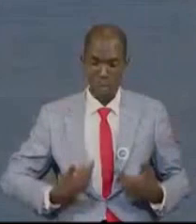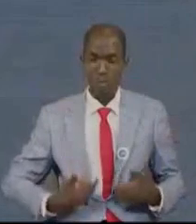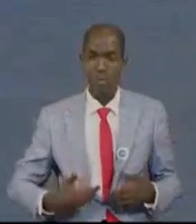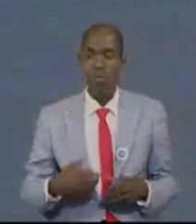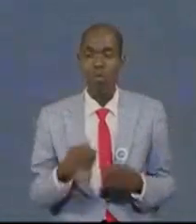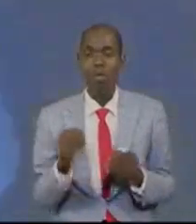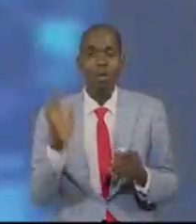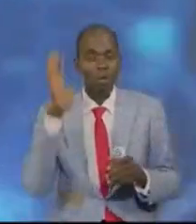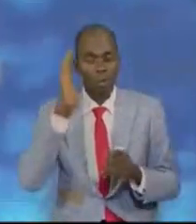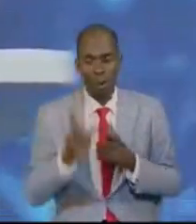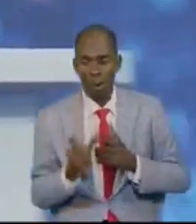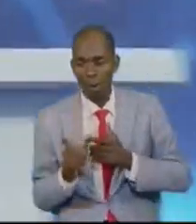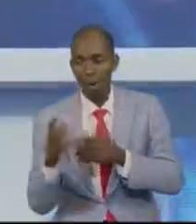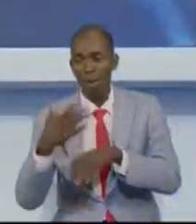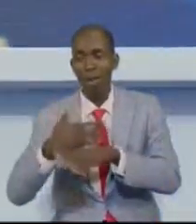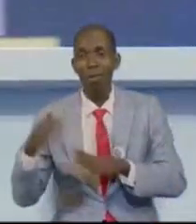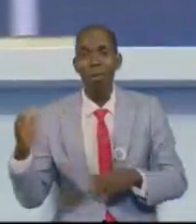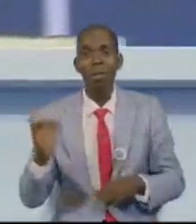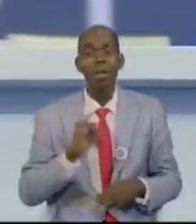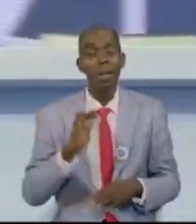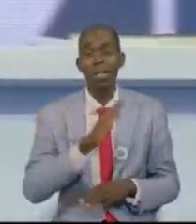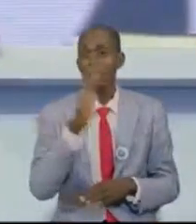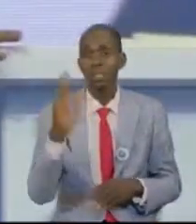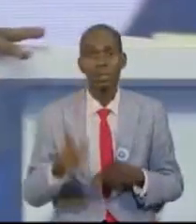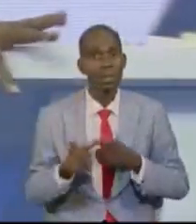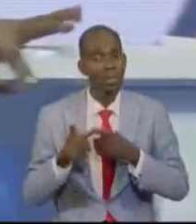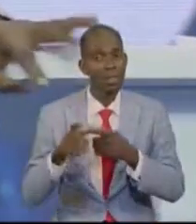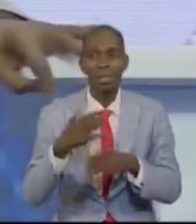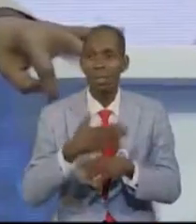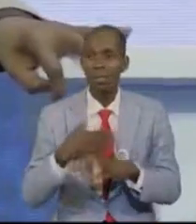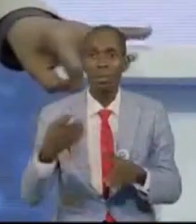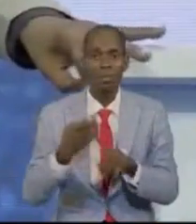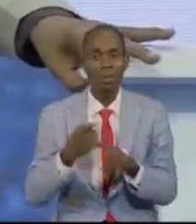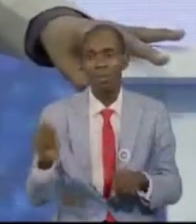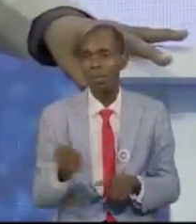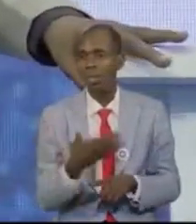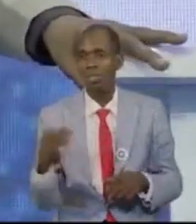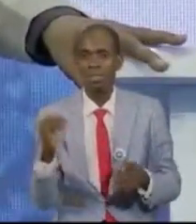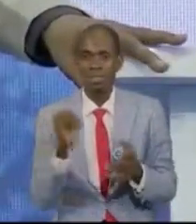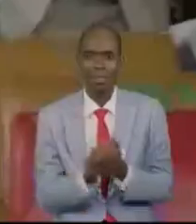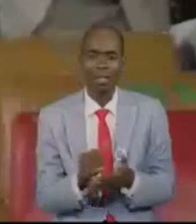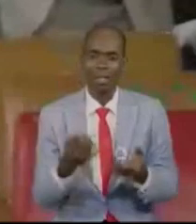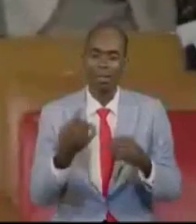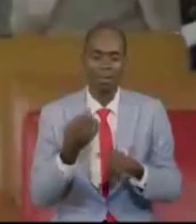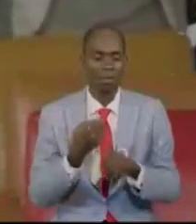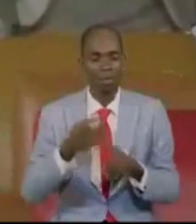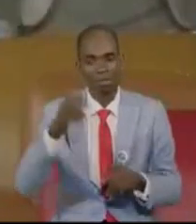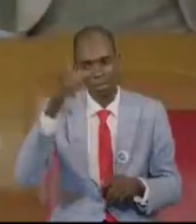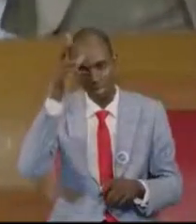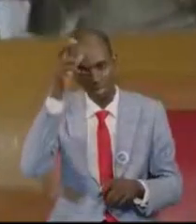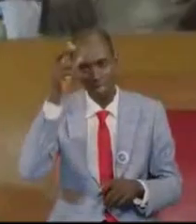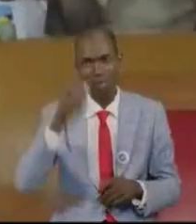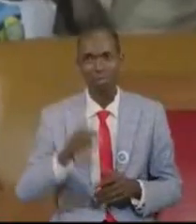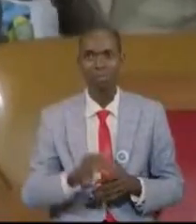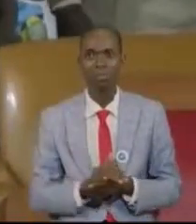would run away. I never run away from anything that comes from Satan.